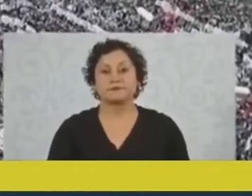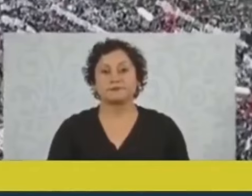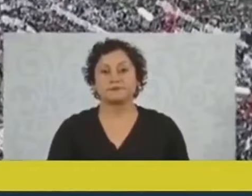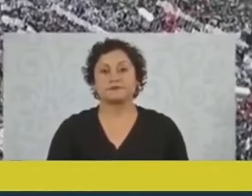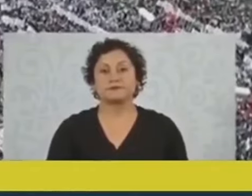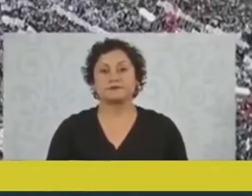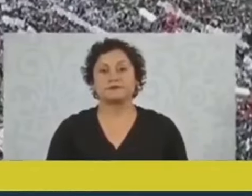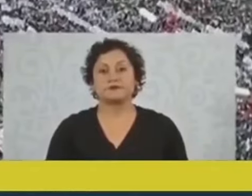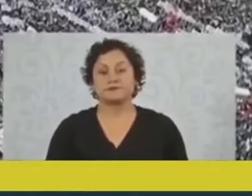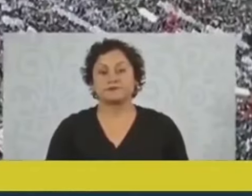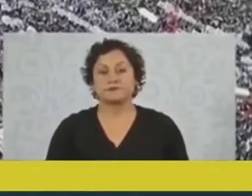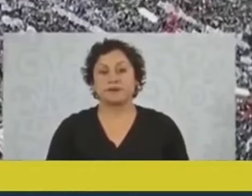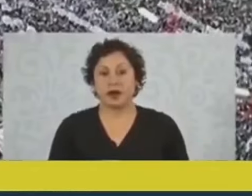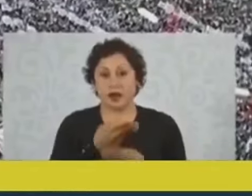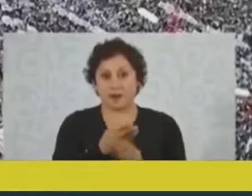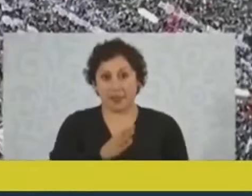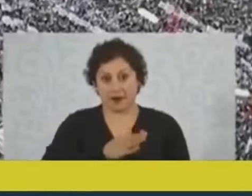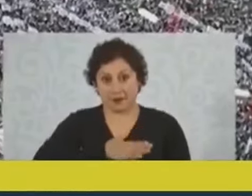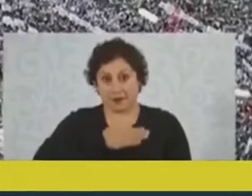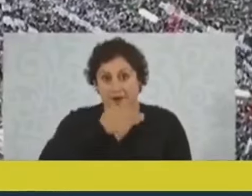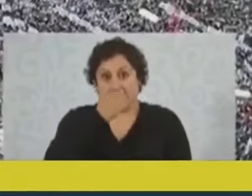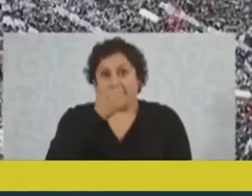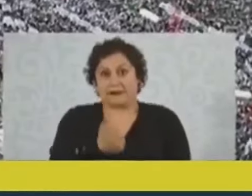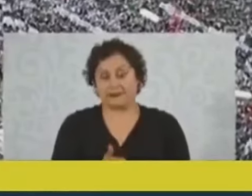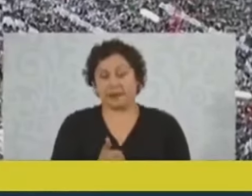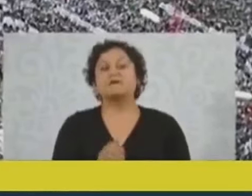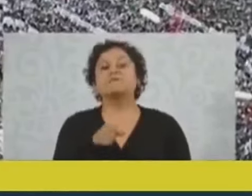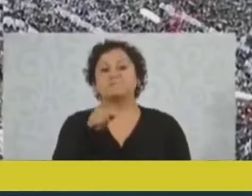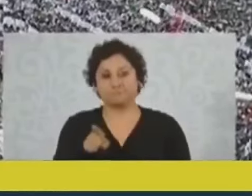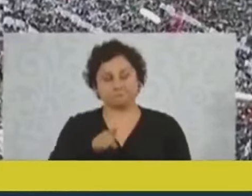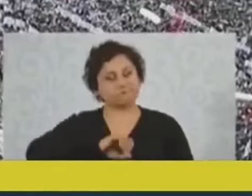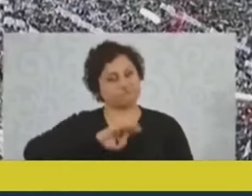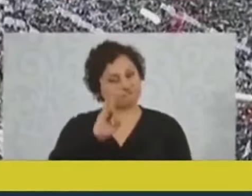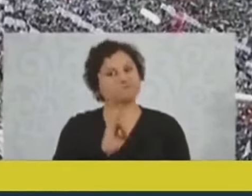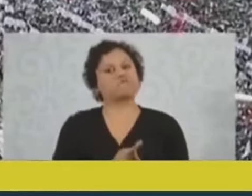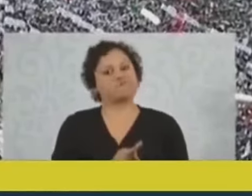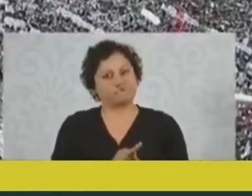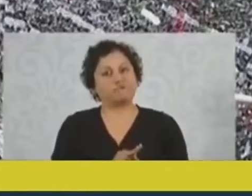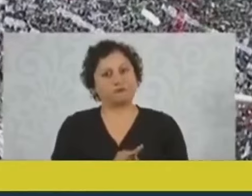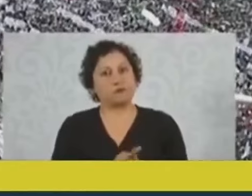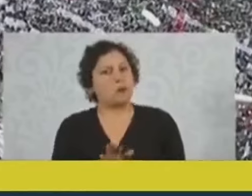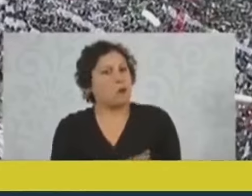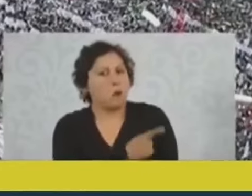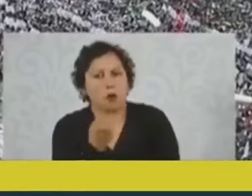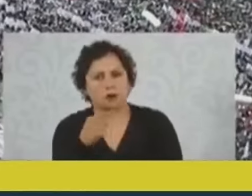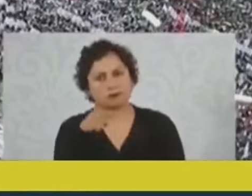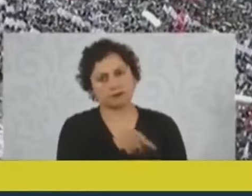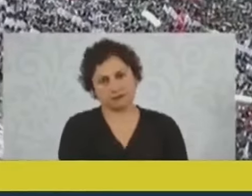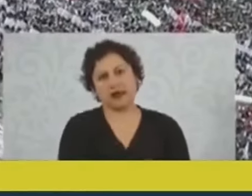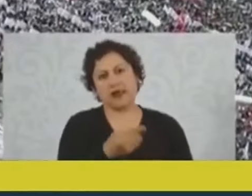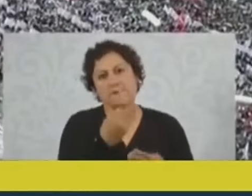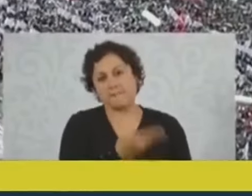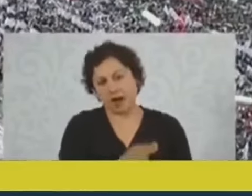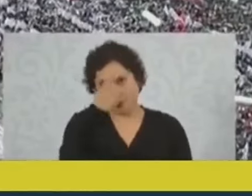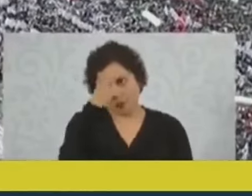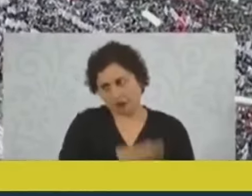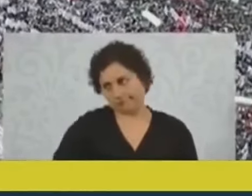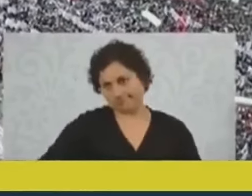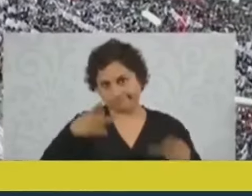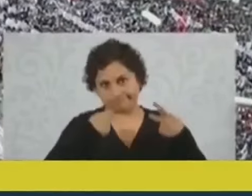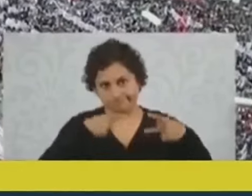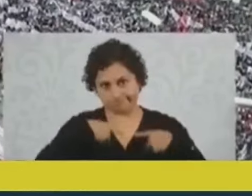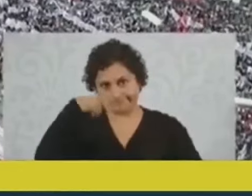23. We will strengthen the bank of well-being, which is the bank of the people of